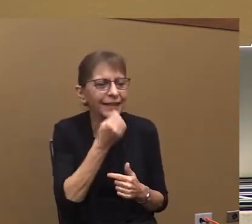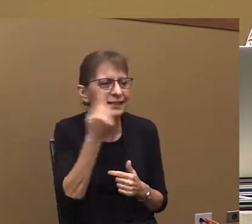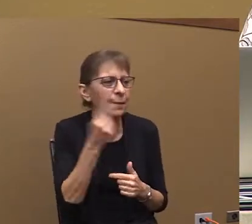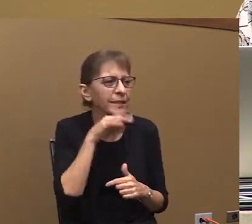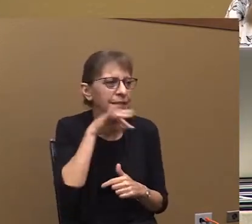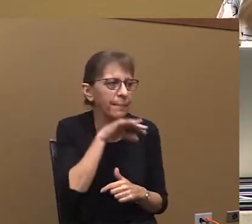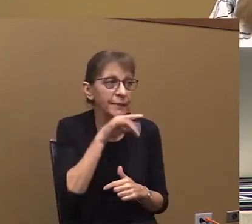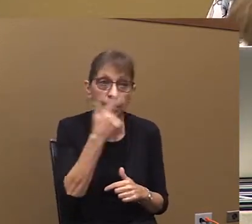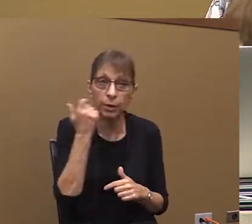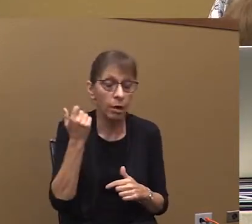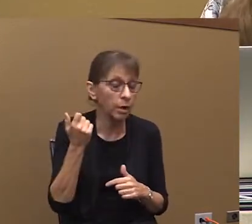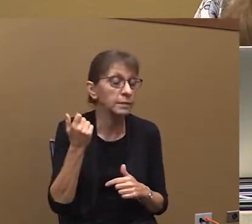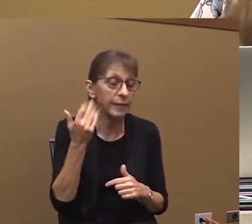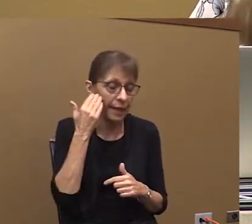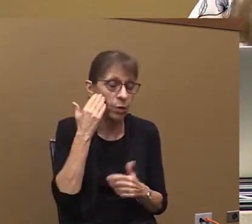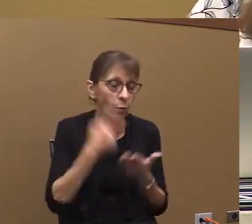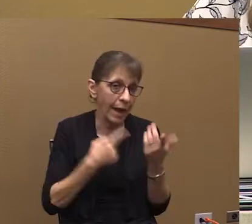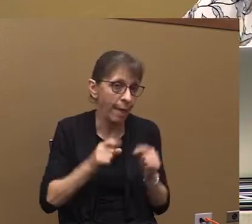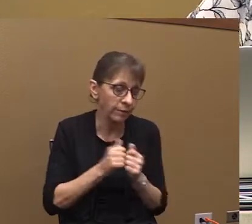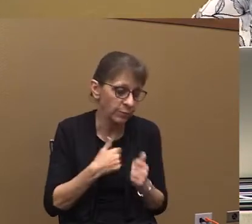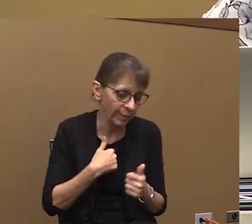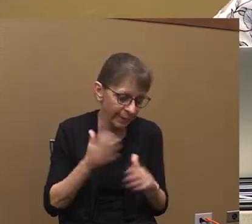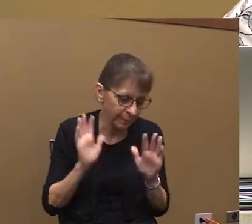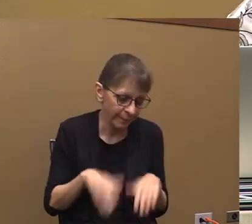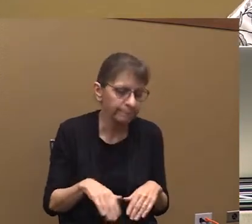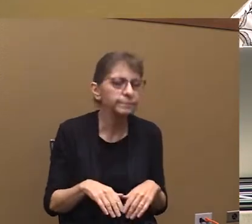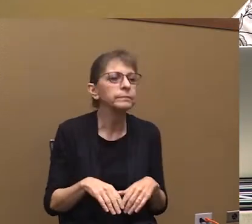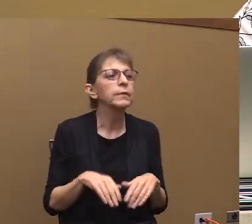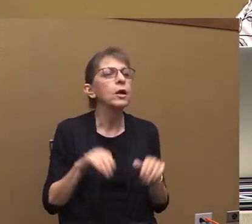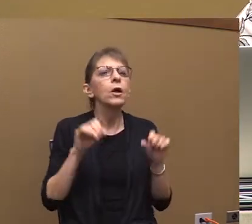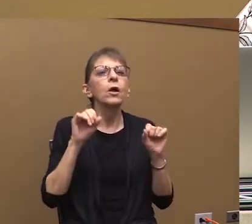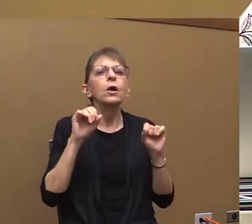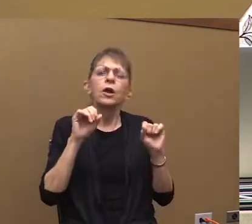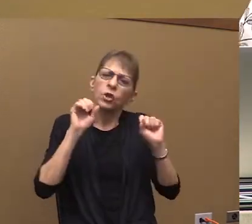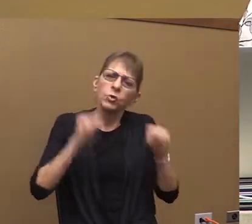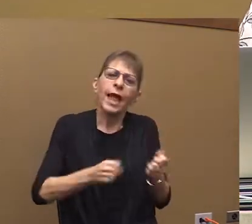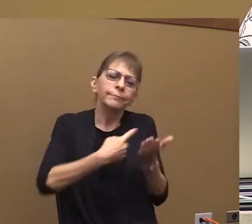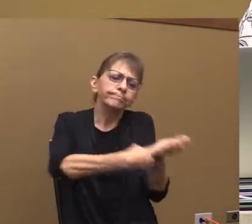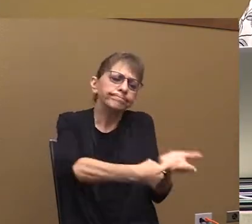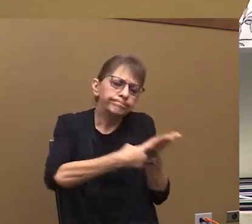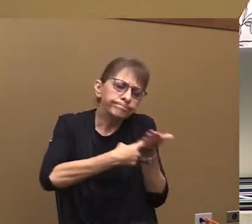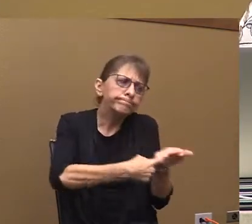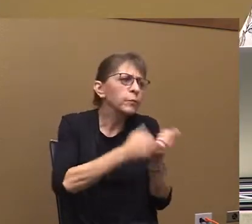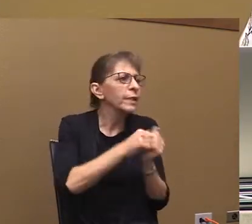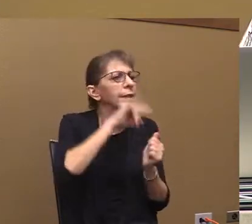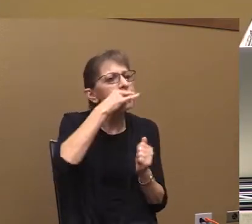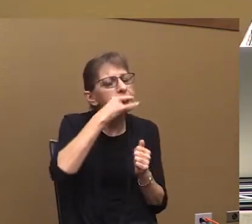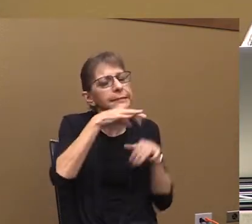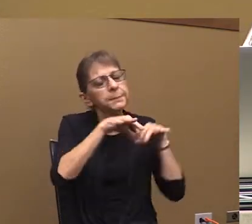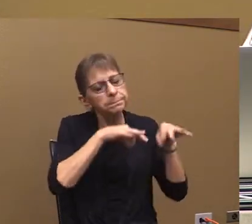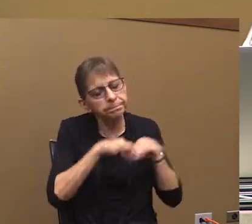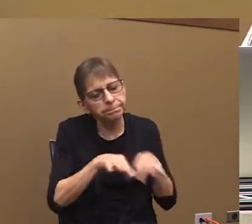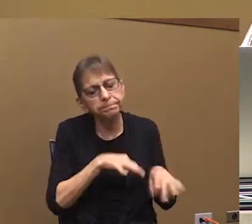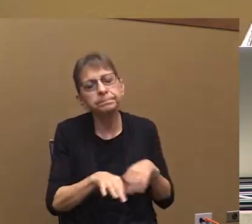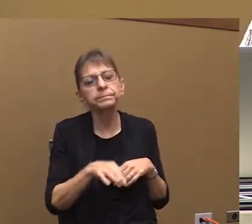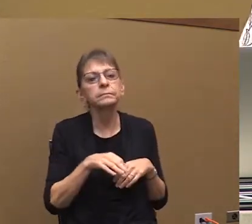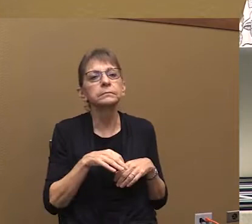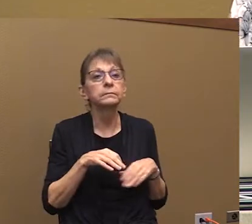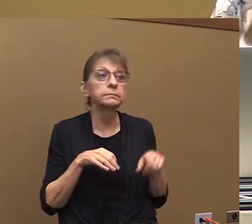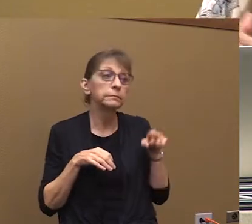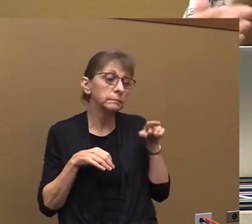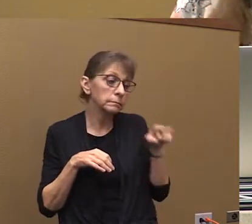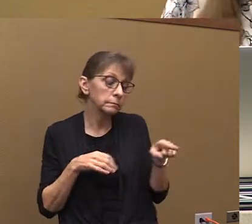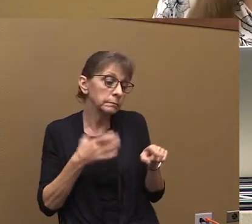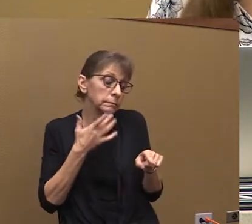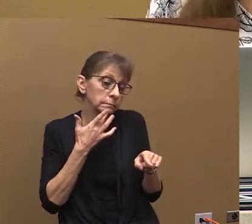they now test the stuff for me so that I don't accidentally get something spicy, because they know what